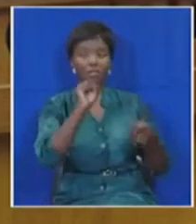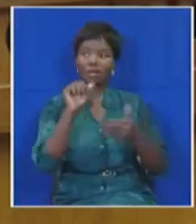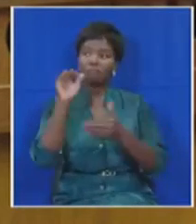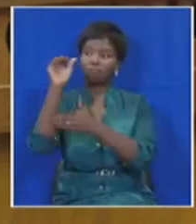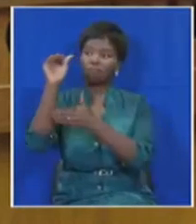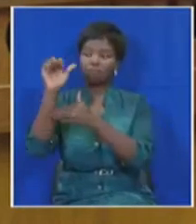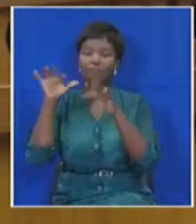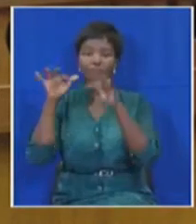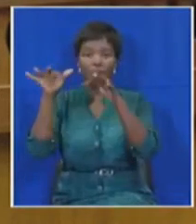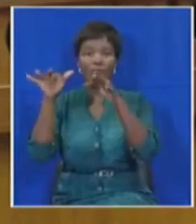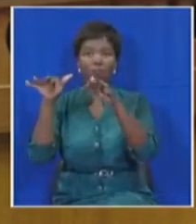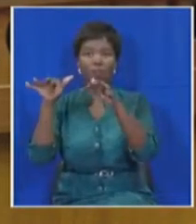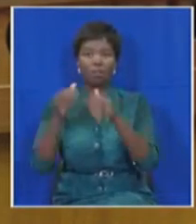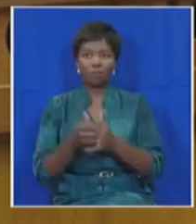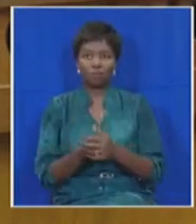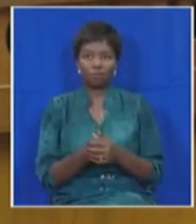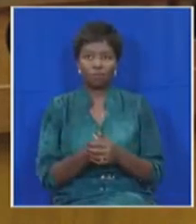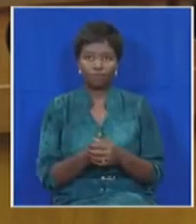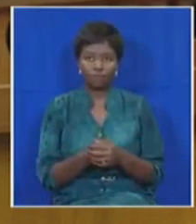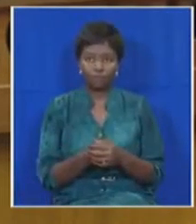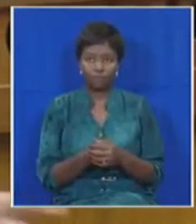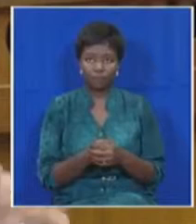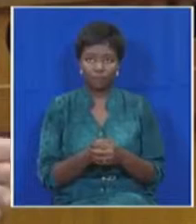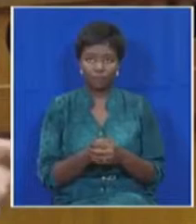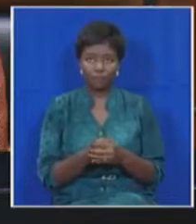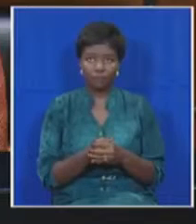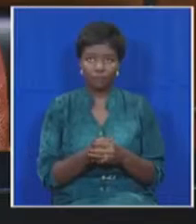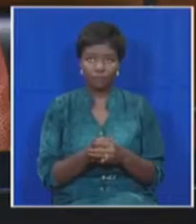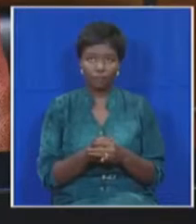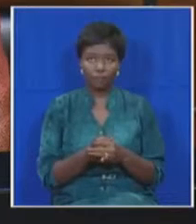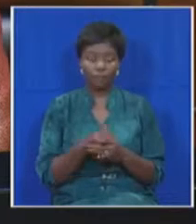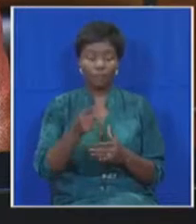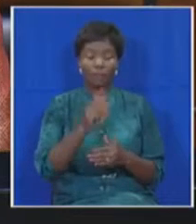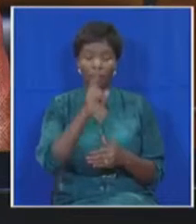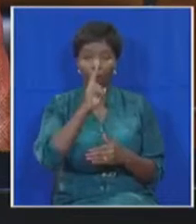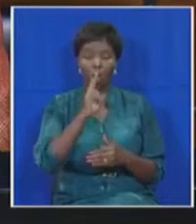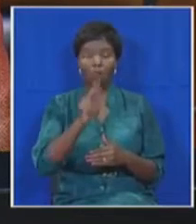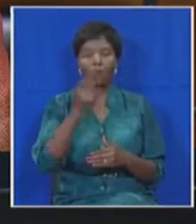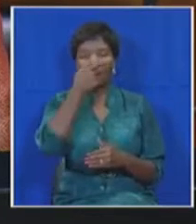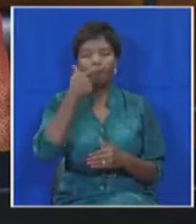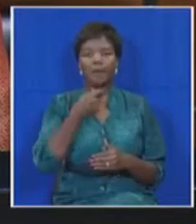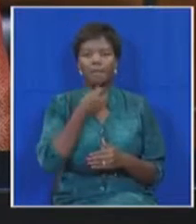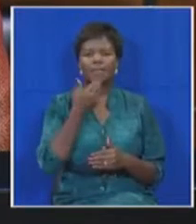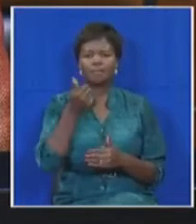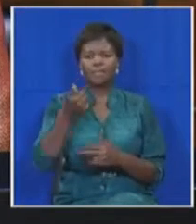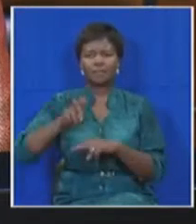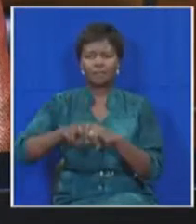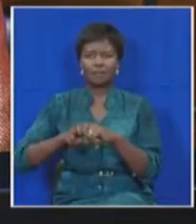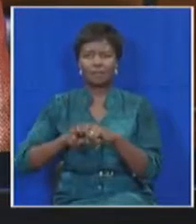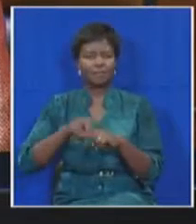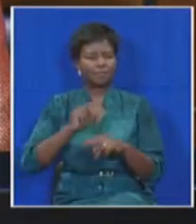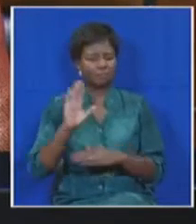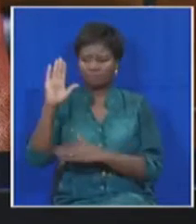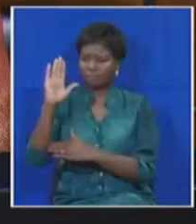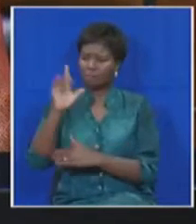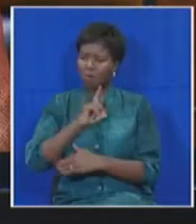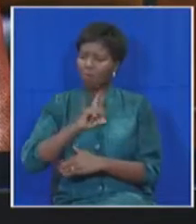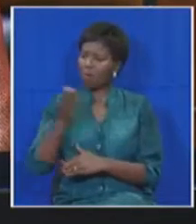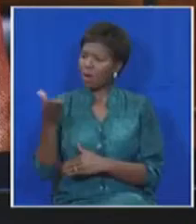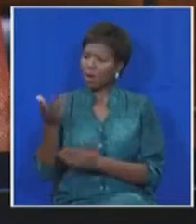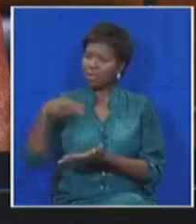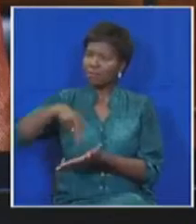agents. Order, Honorable Maimane, please take your seat. Yes, Honorable Member, what